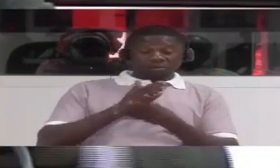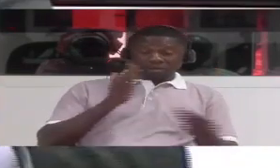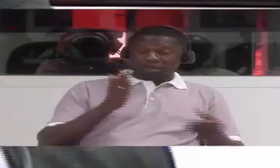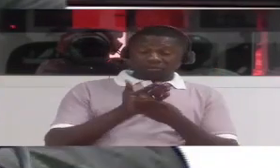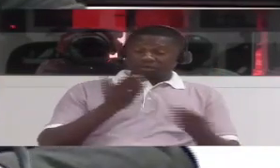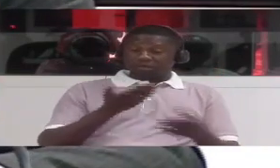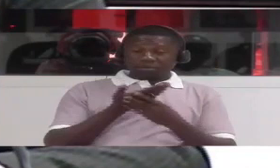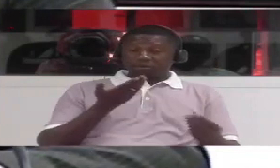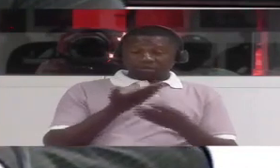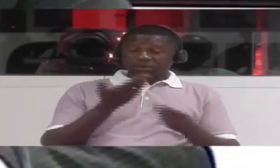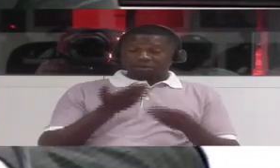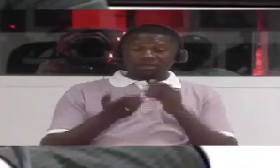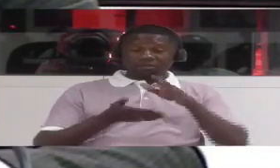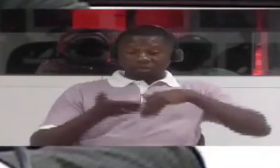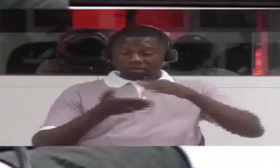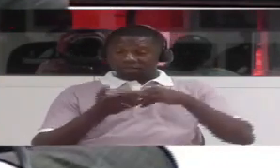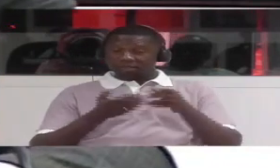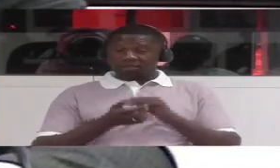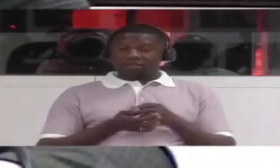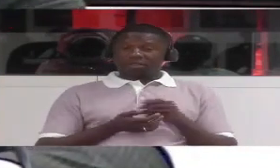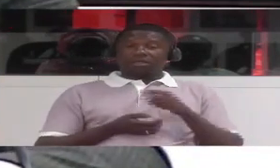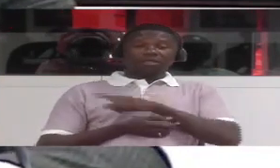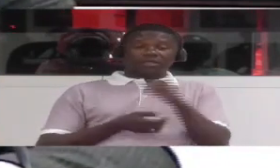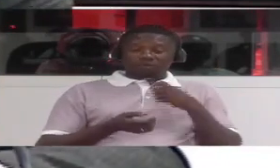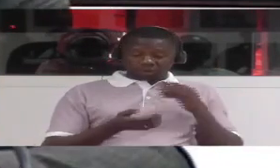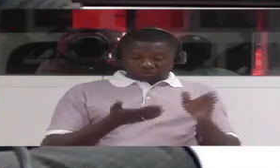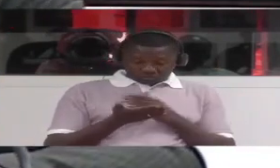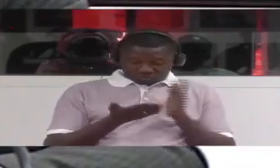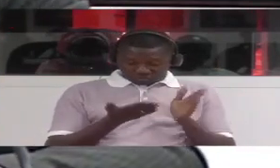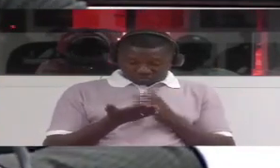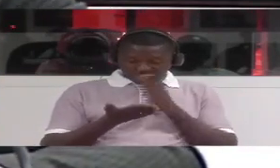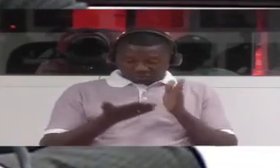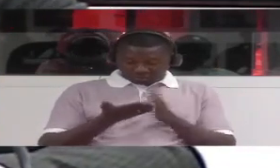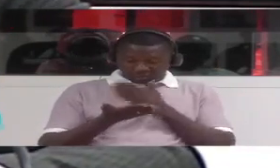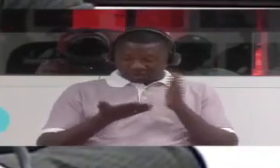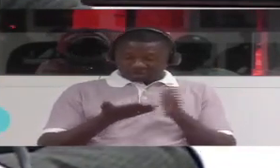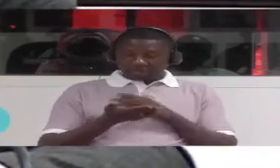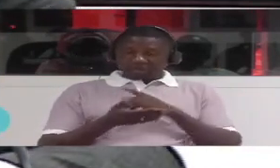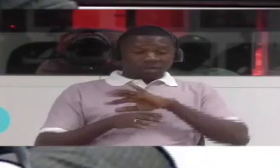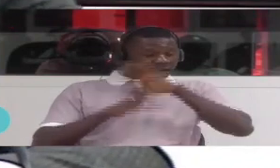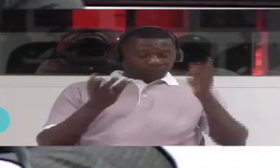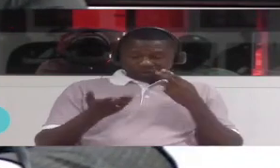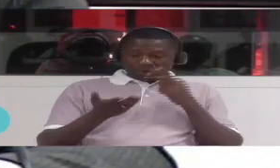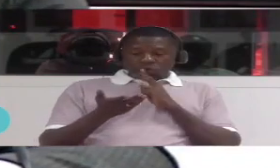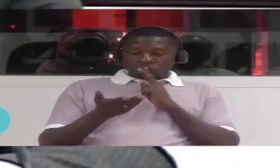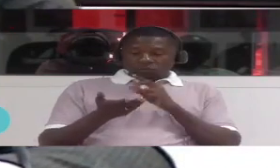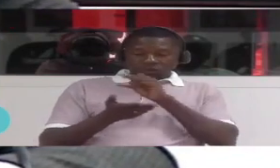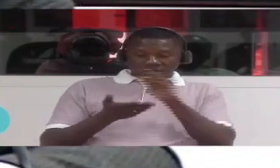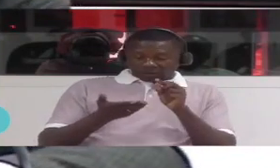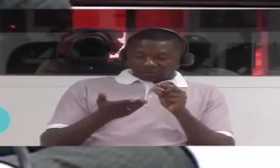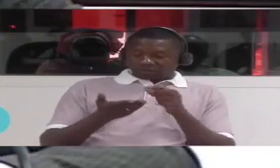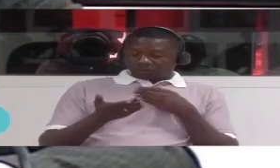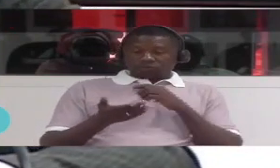thousands and thousands of papers. And they were going through these papers. And everyone whose names or email